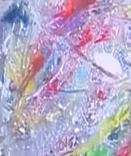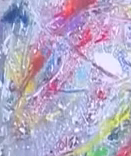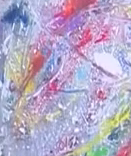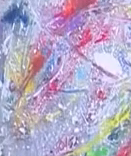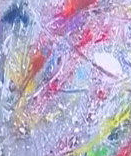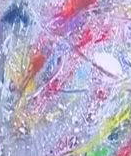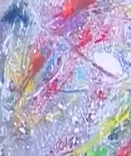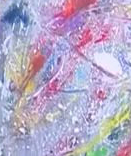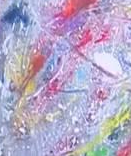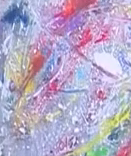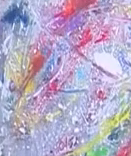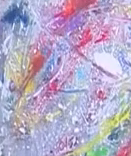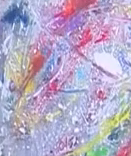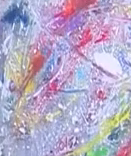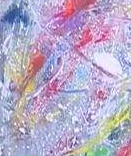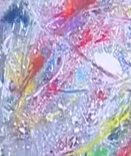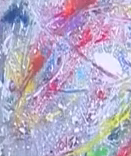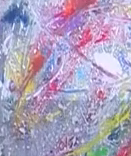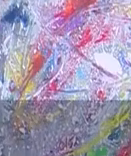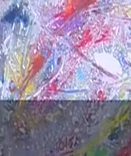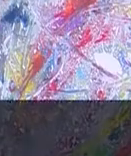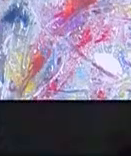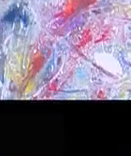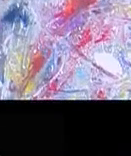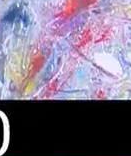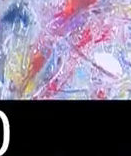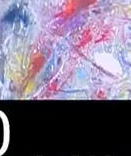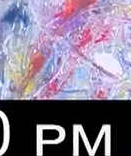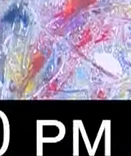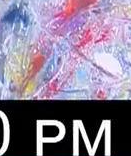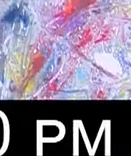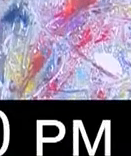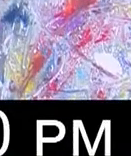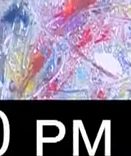would like him to get a job as a